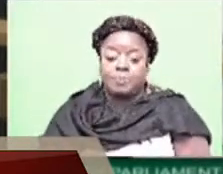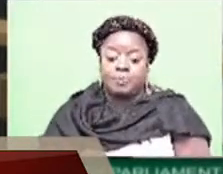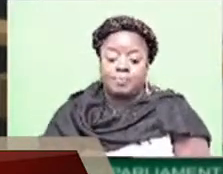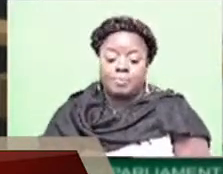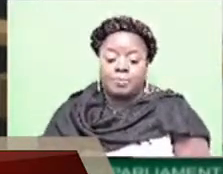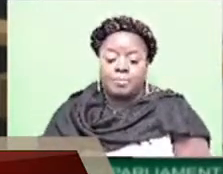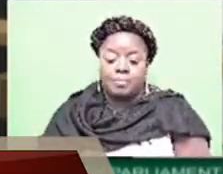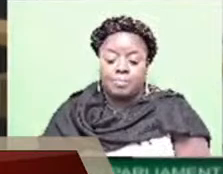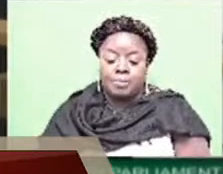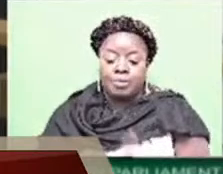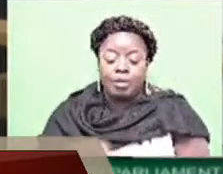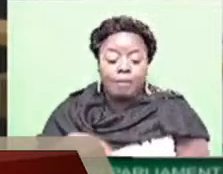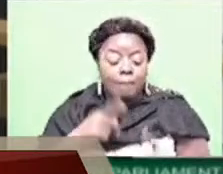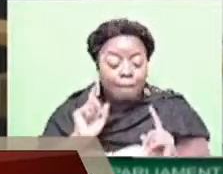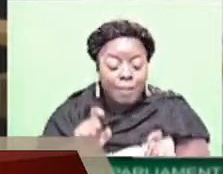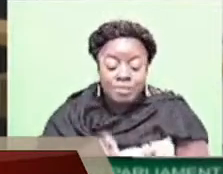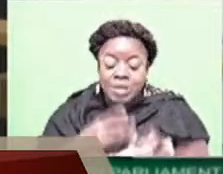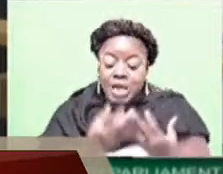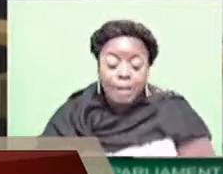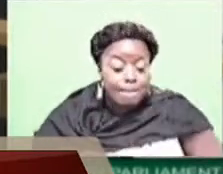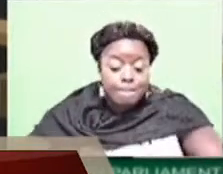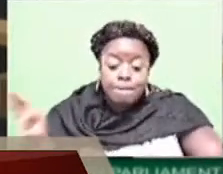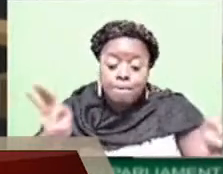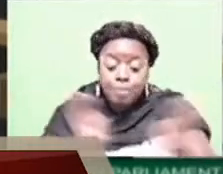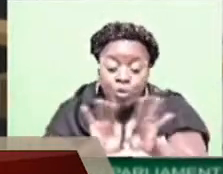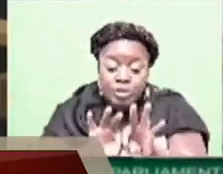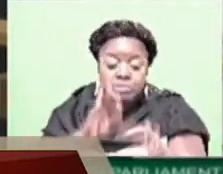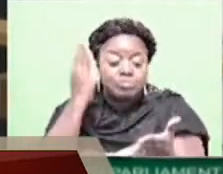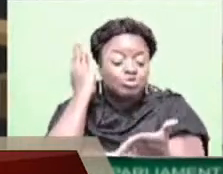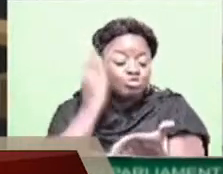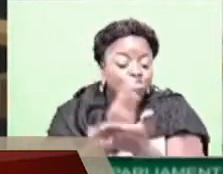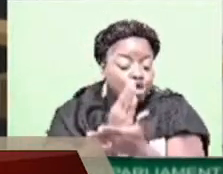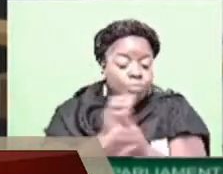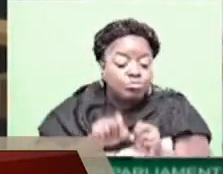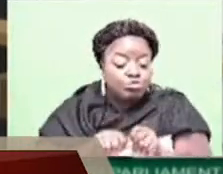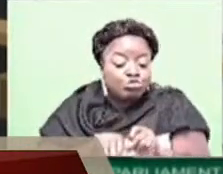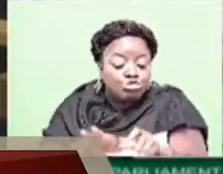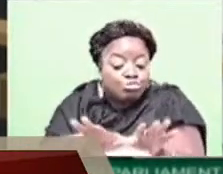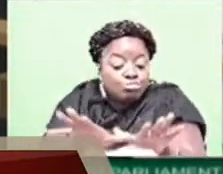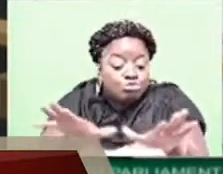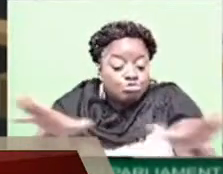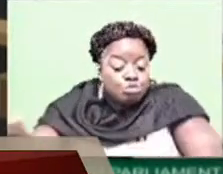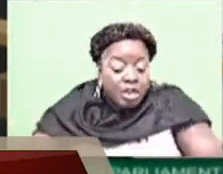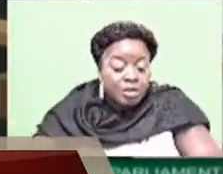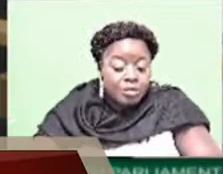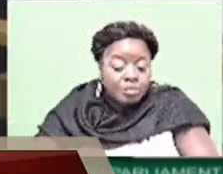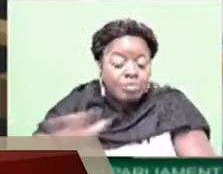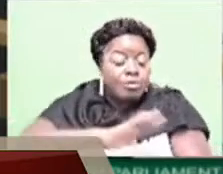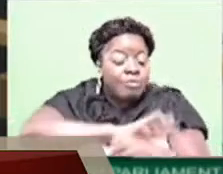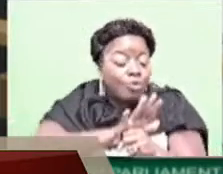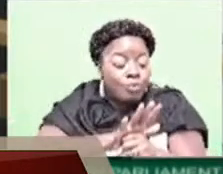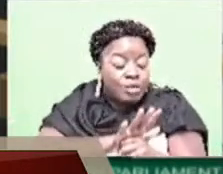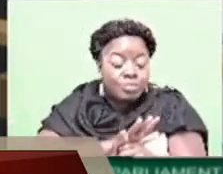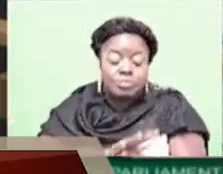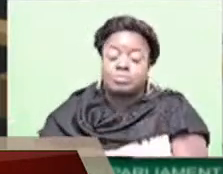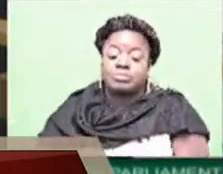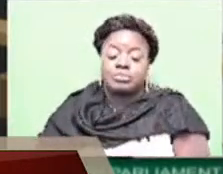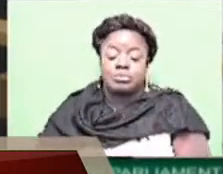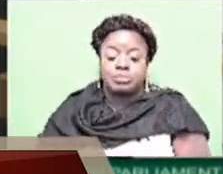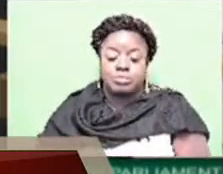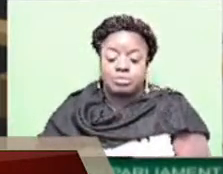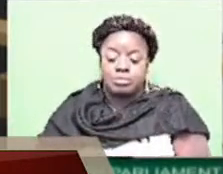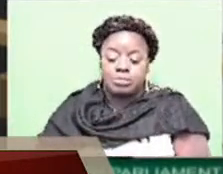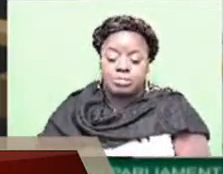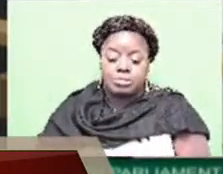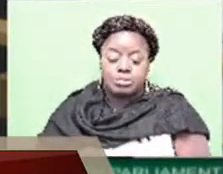act effectively in order to curb the further spread of this deadly virus on our population. Now, we